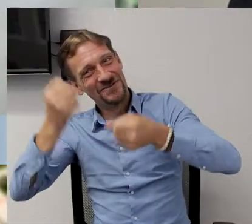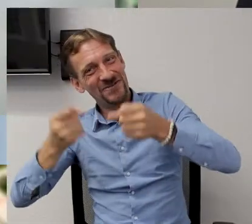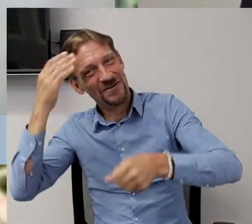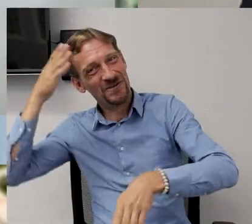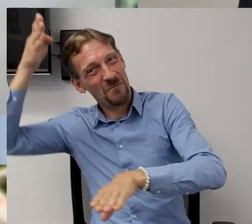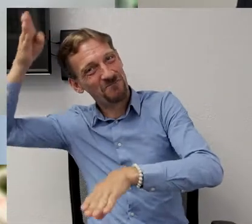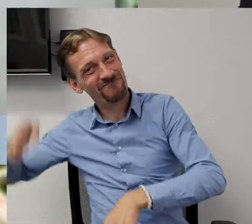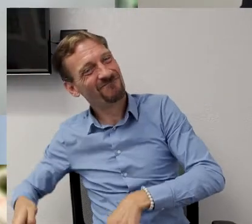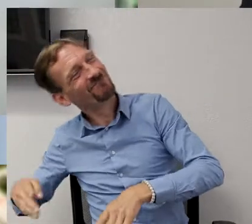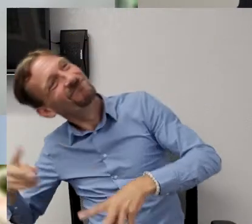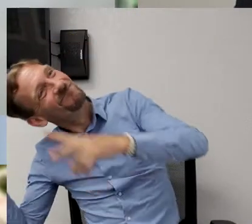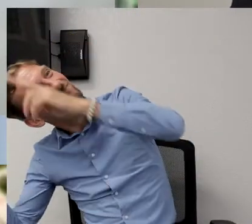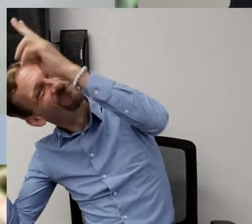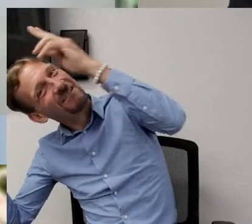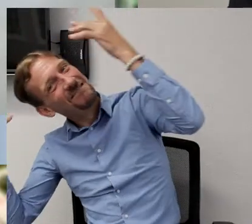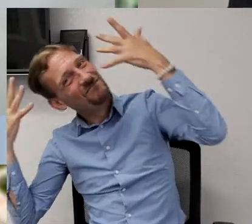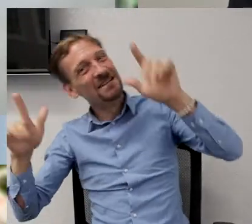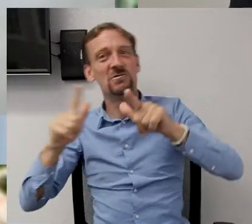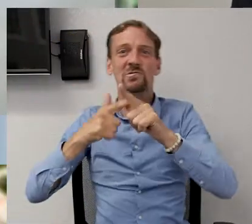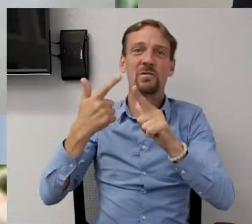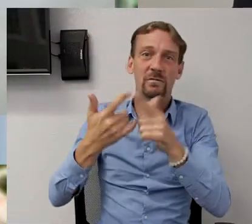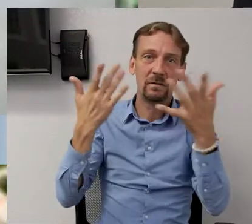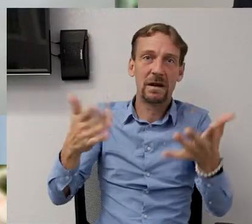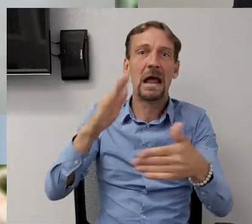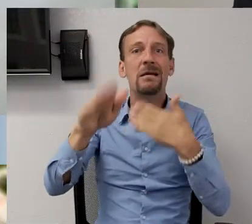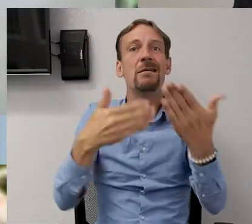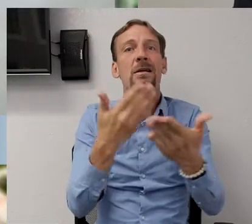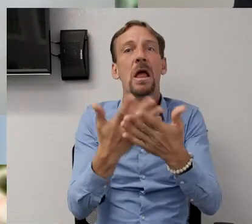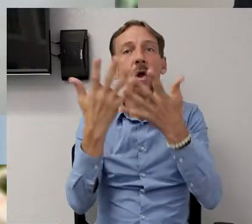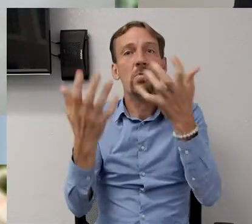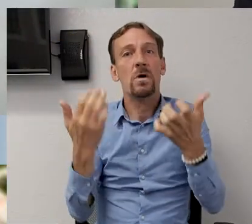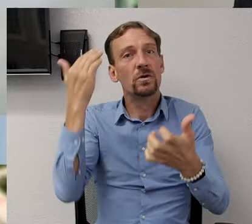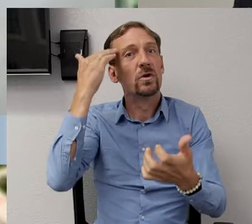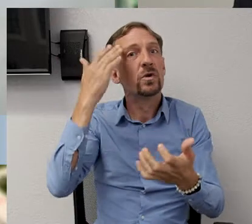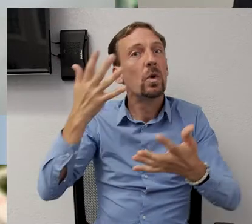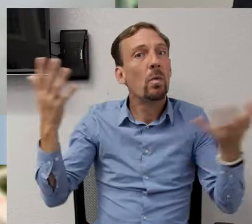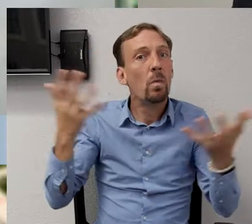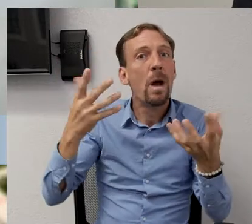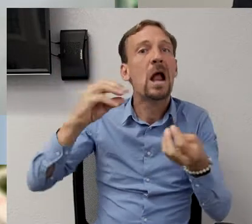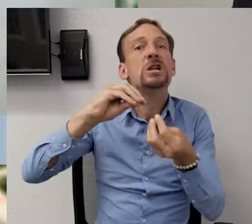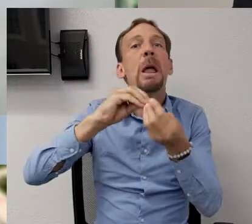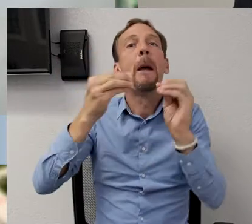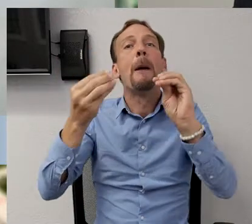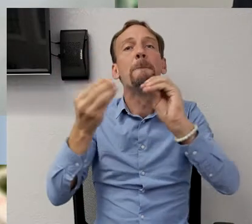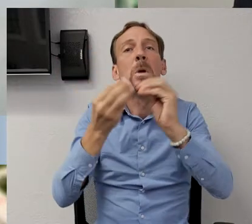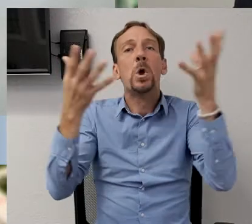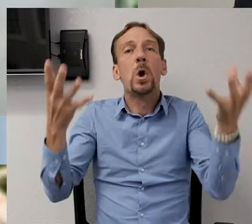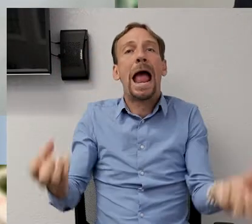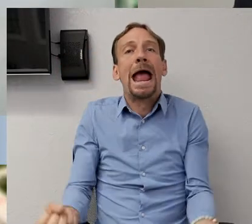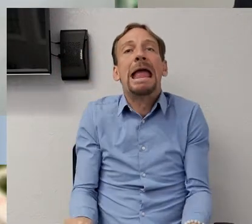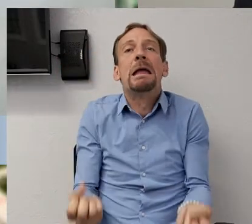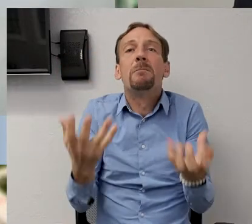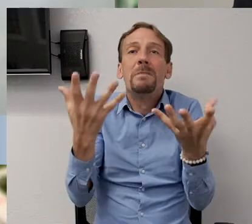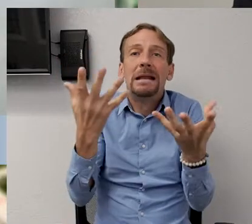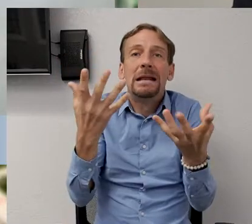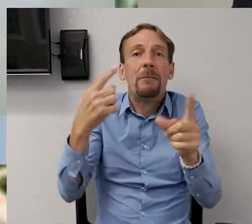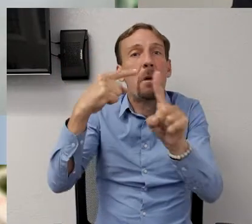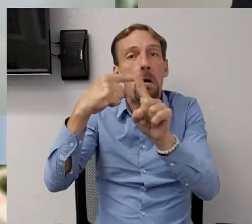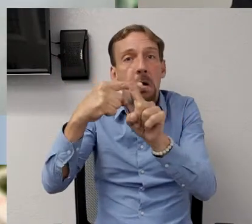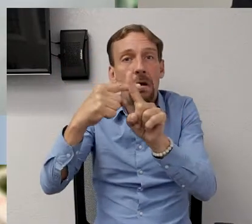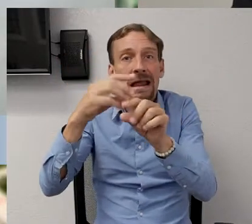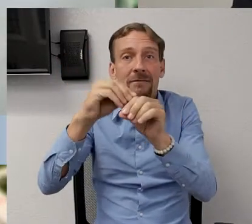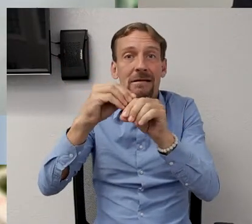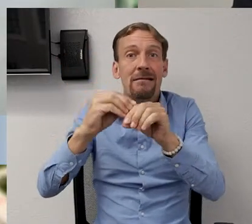let's just get down to the first question that everybody always wants to know. Let's talk about the numbers. How many positive